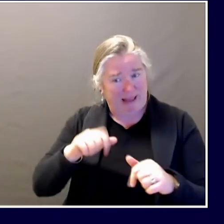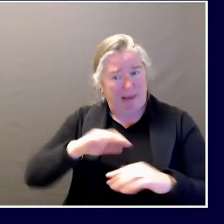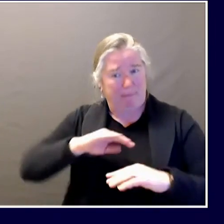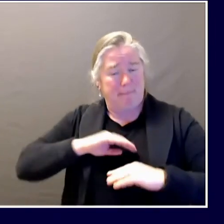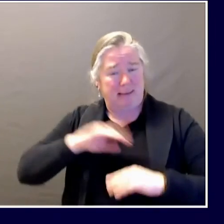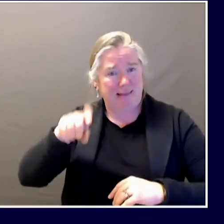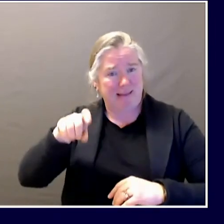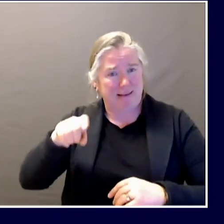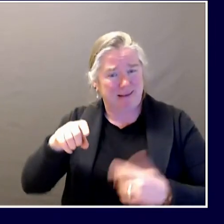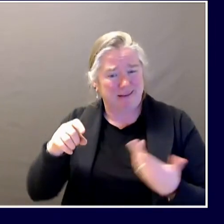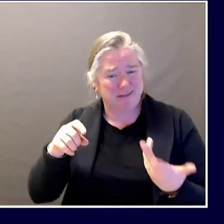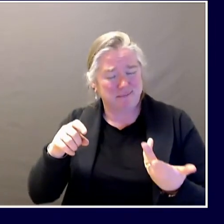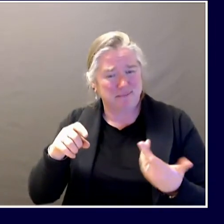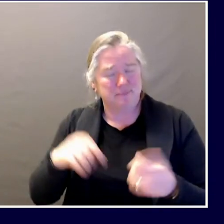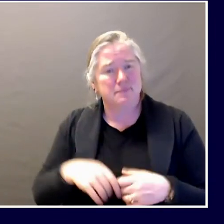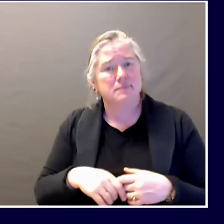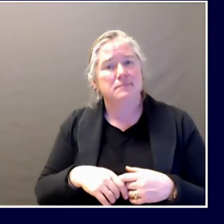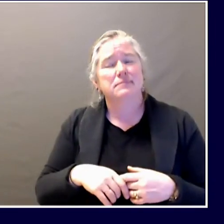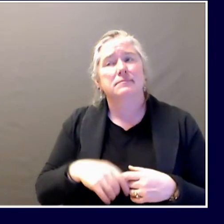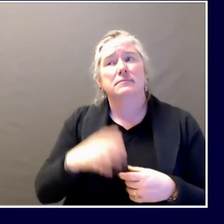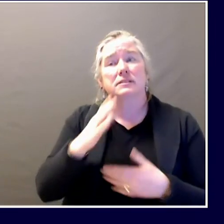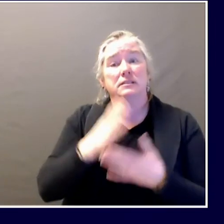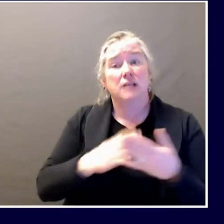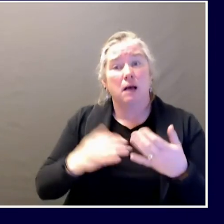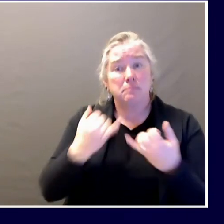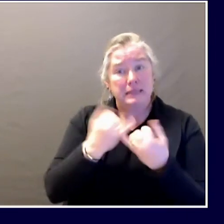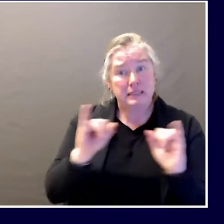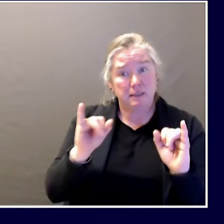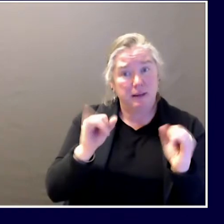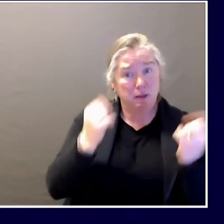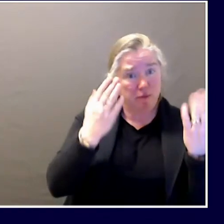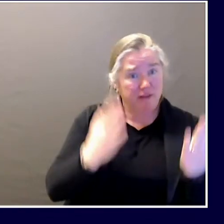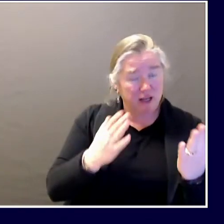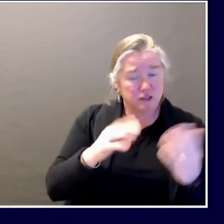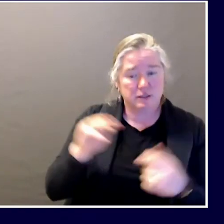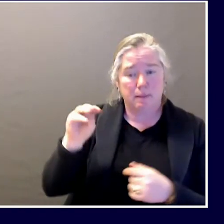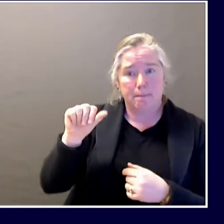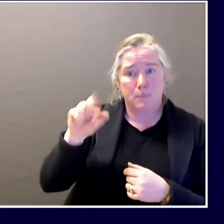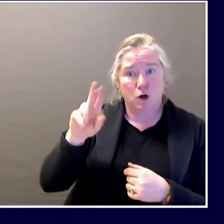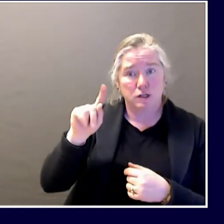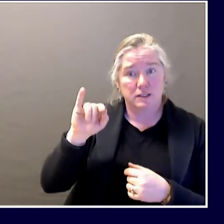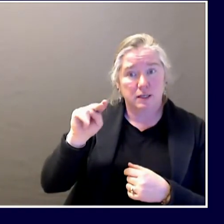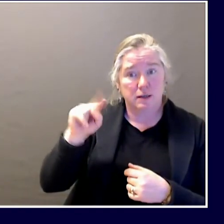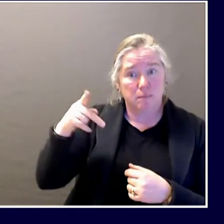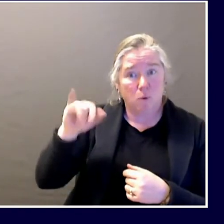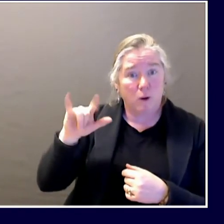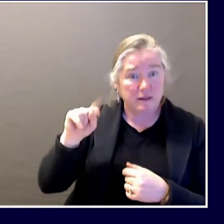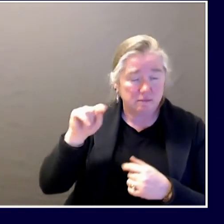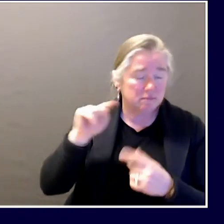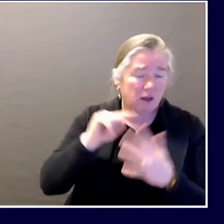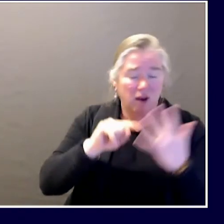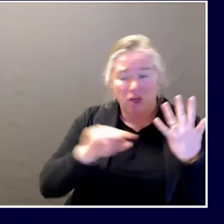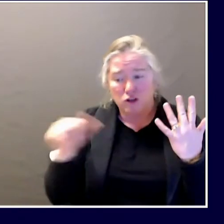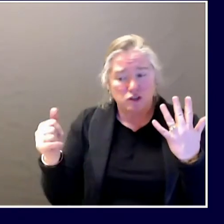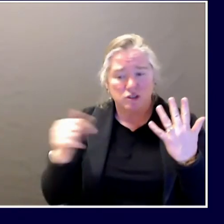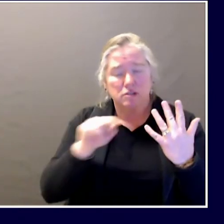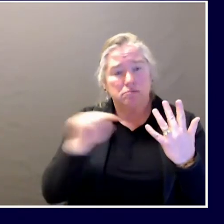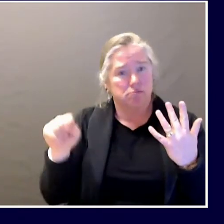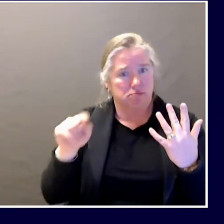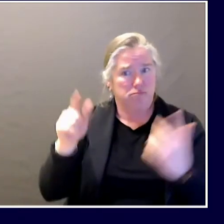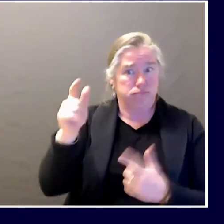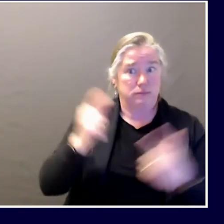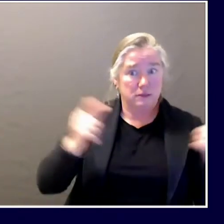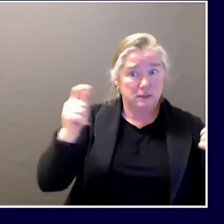independent providers of varying size and scale in the state of Maine, and they're starting to try to get people